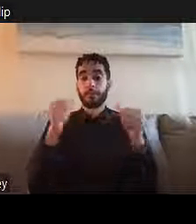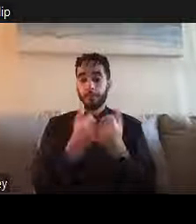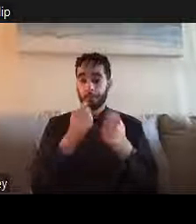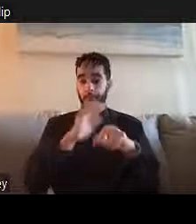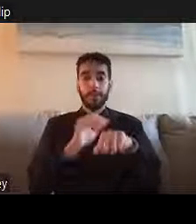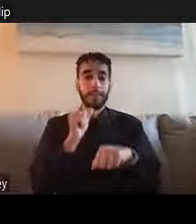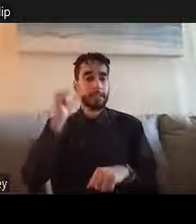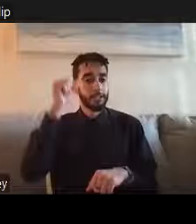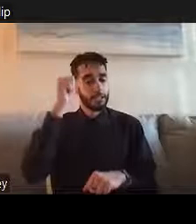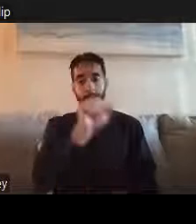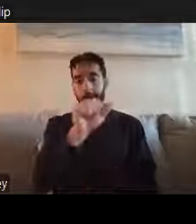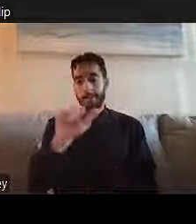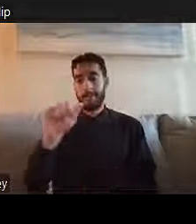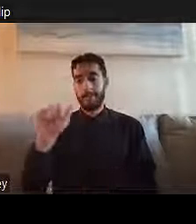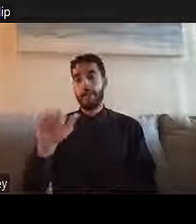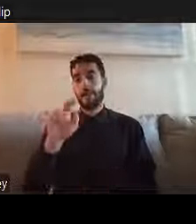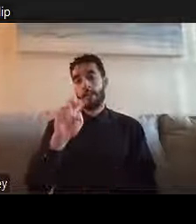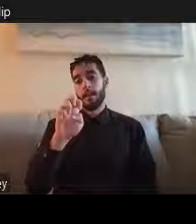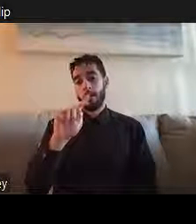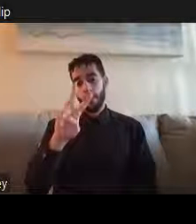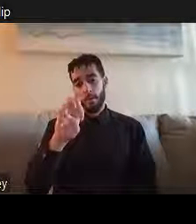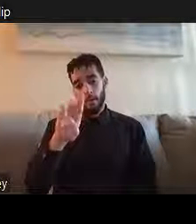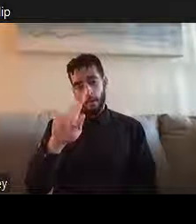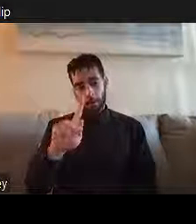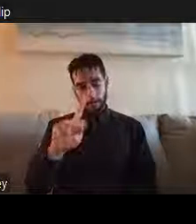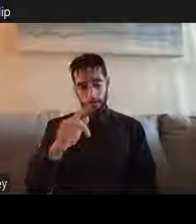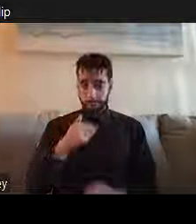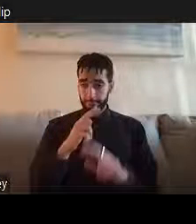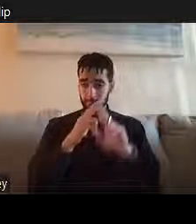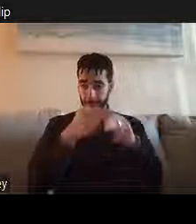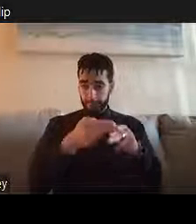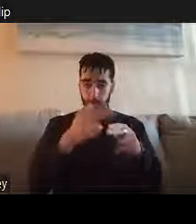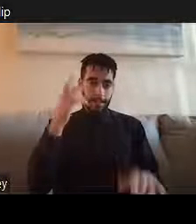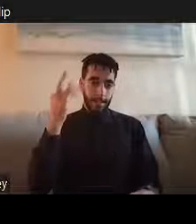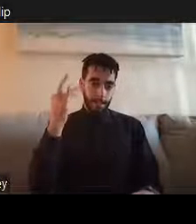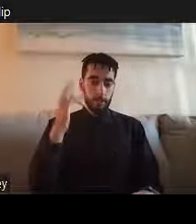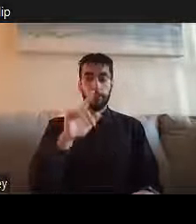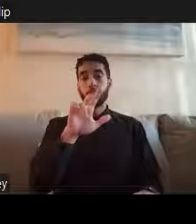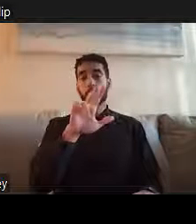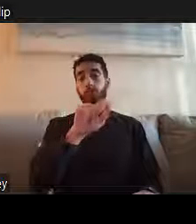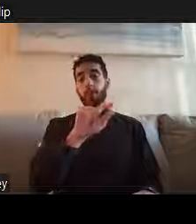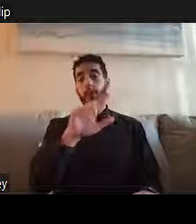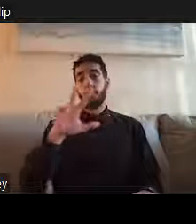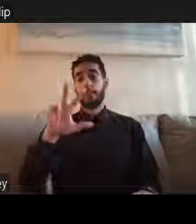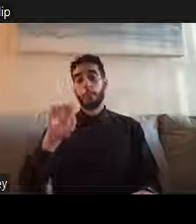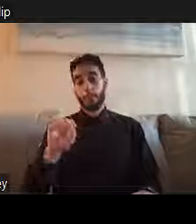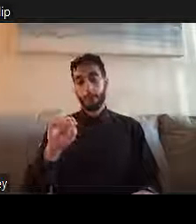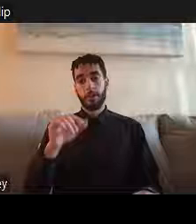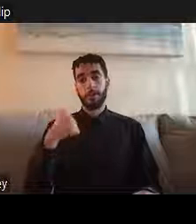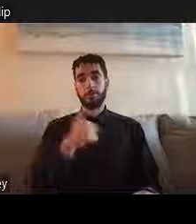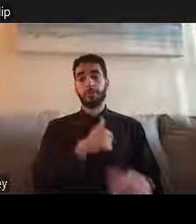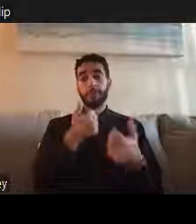AAA network. We call this initiative California 2030 because we're trying to future-proof the AAA